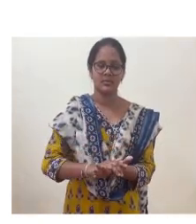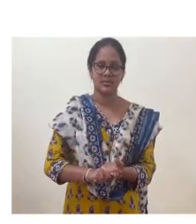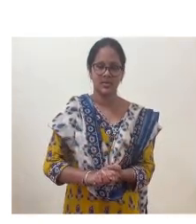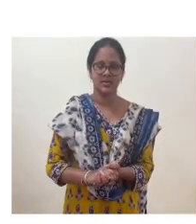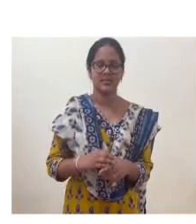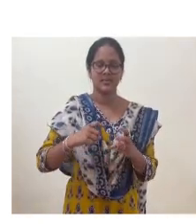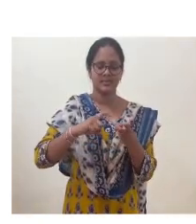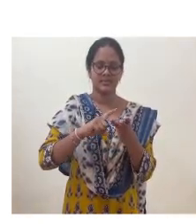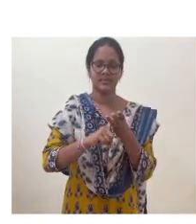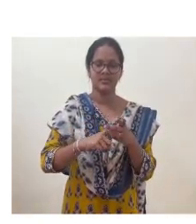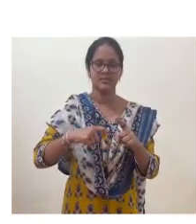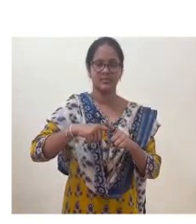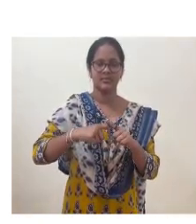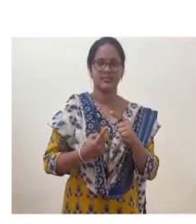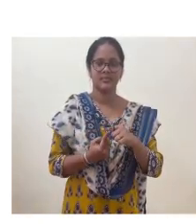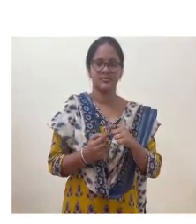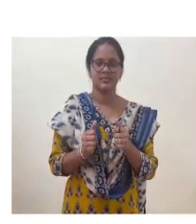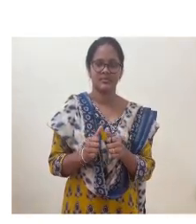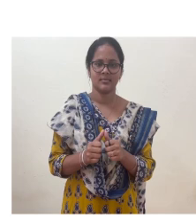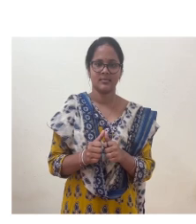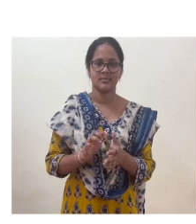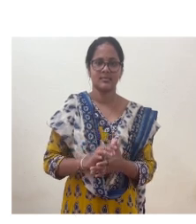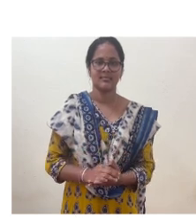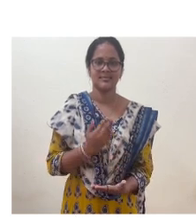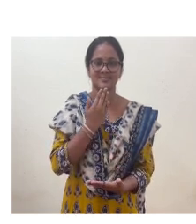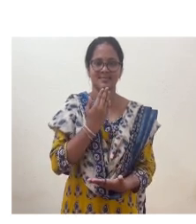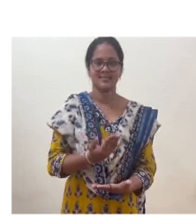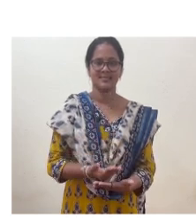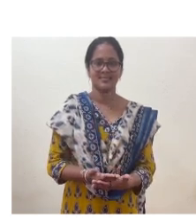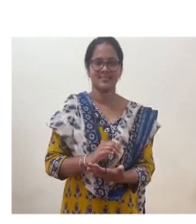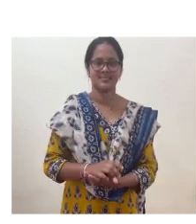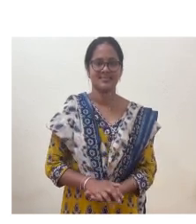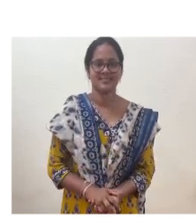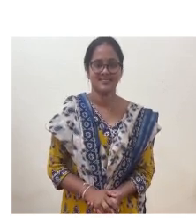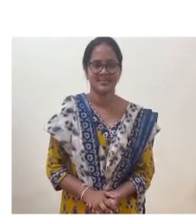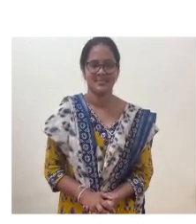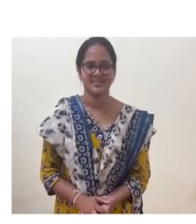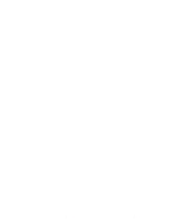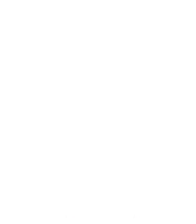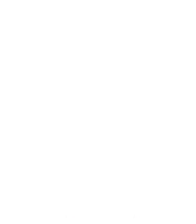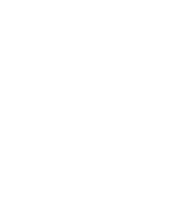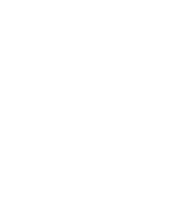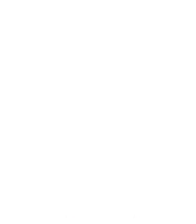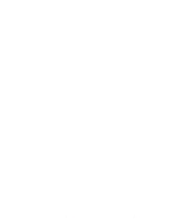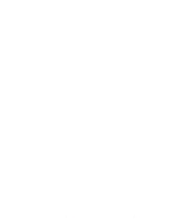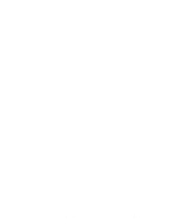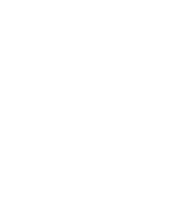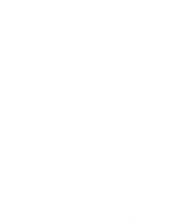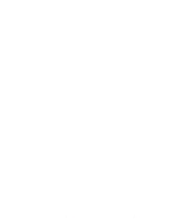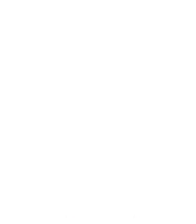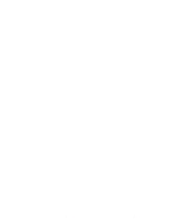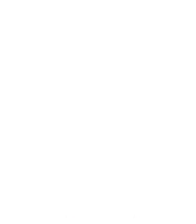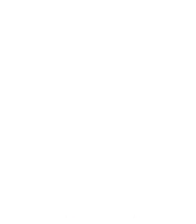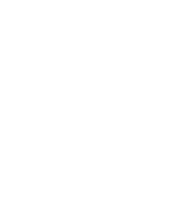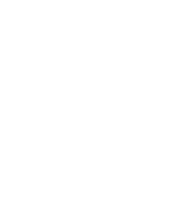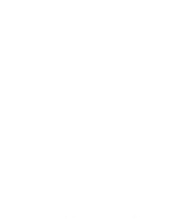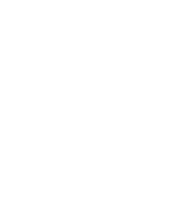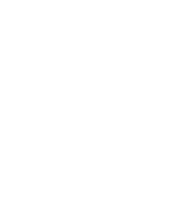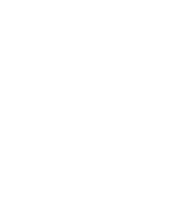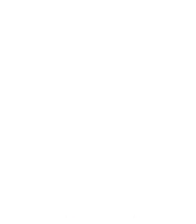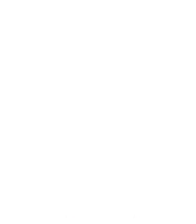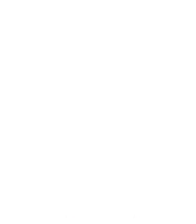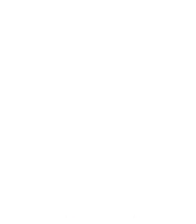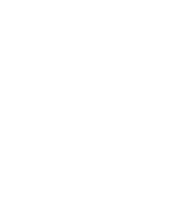cord. This video is created to spread awareness about different types of disabilities based on the RPWD